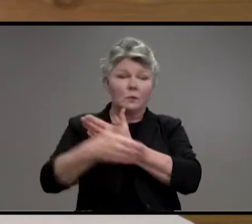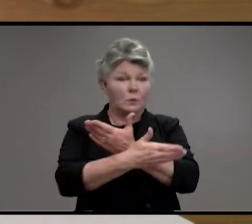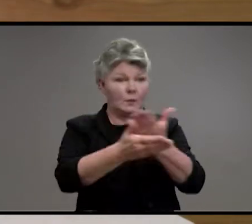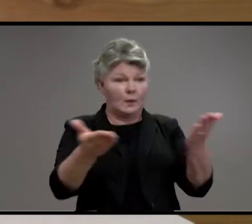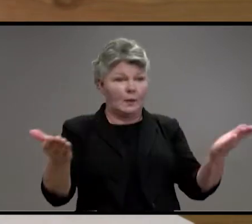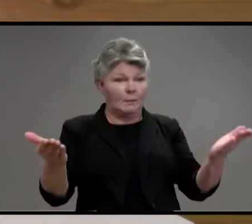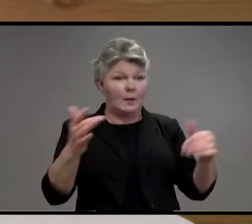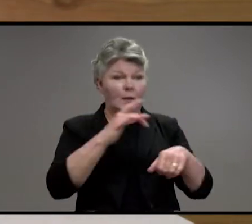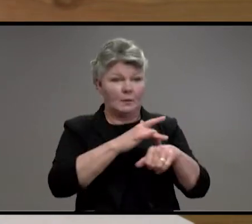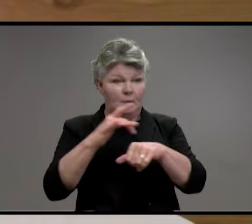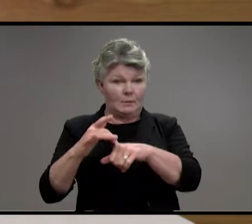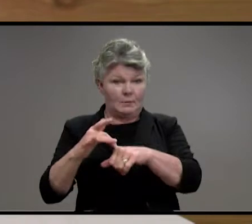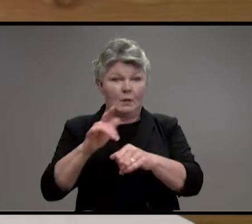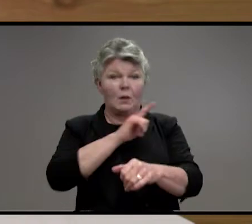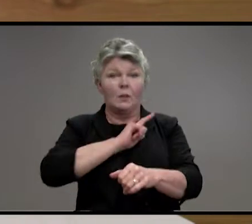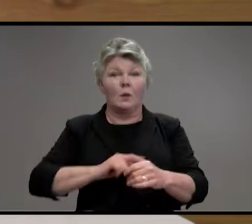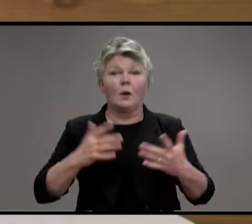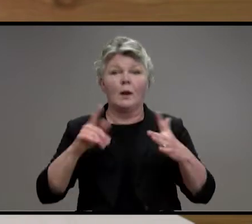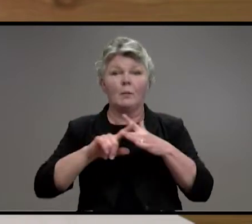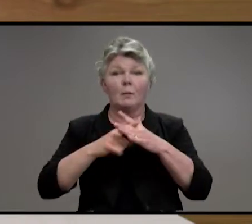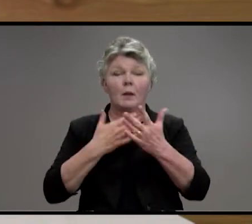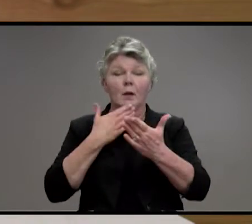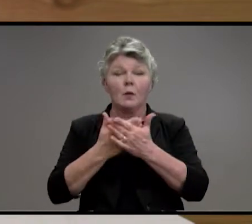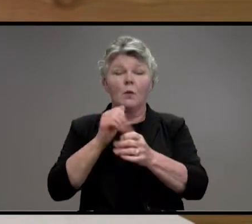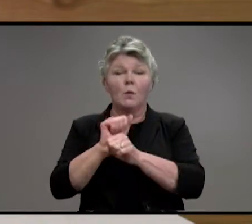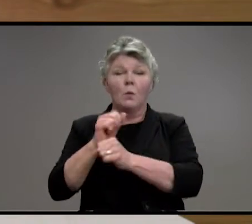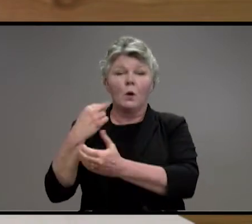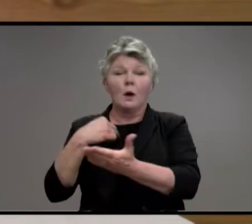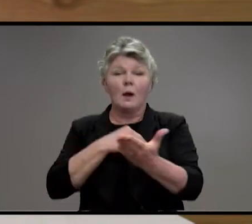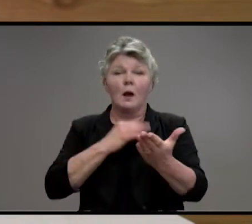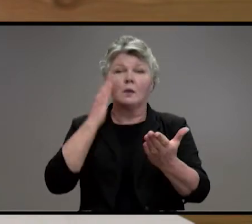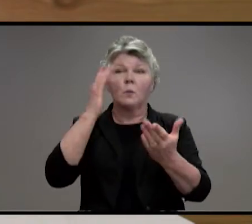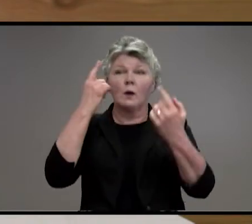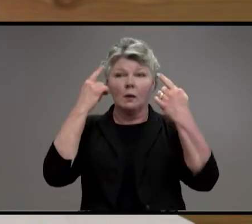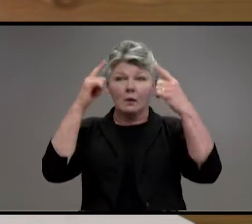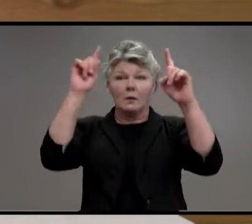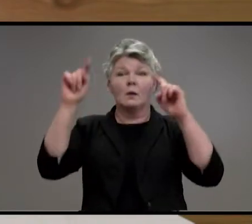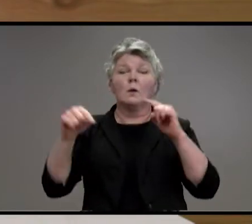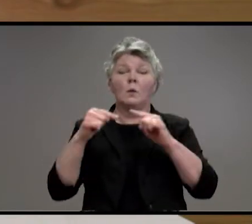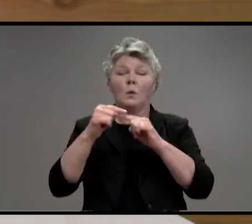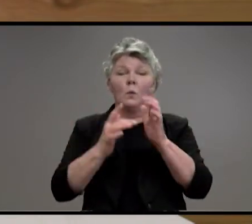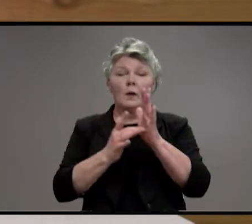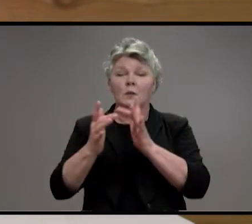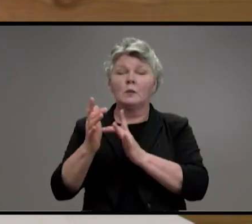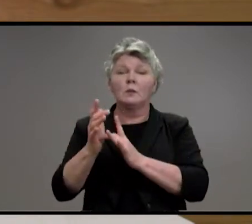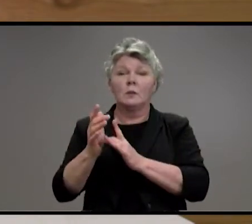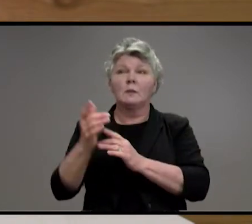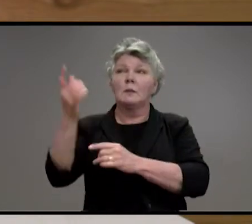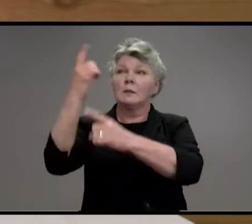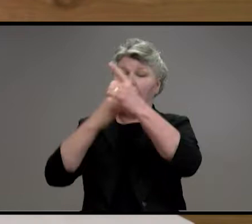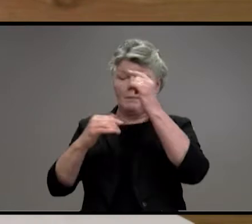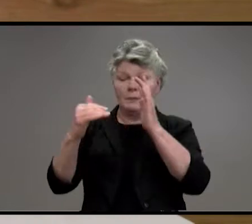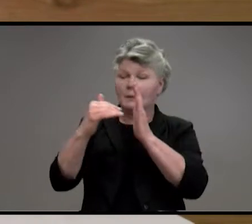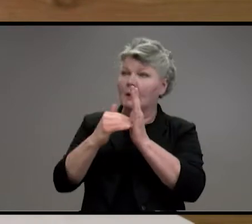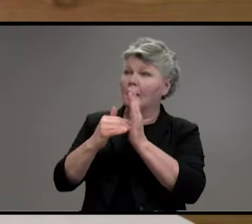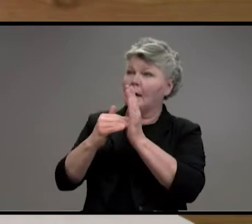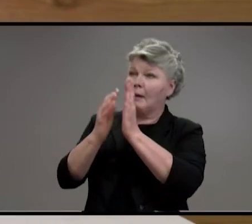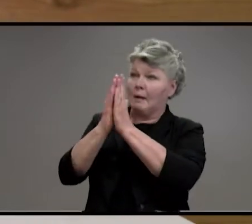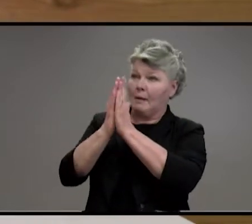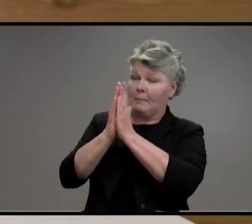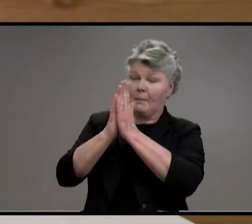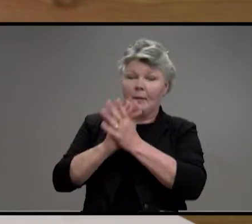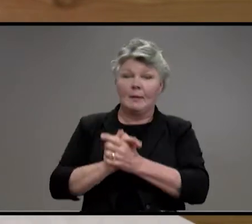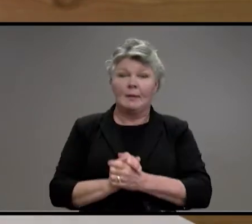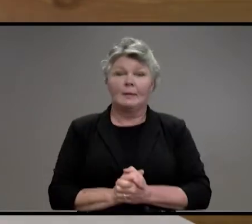Spirit. May the Lord, who has begun this good work in us, bring it to completion in the day of our Lord Jesus Christ.